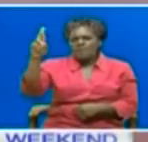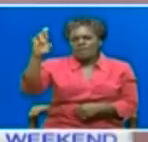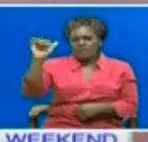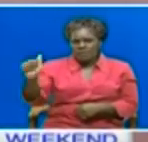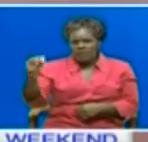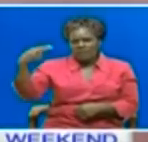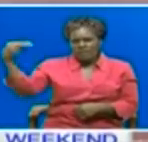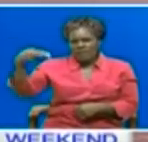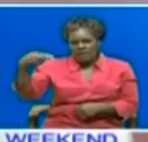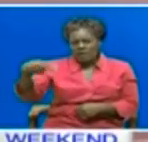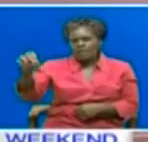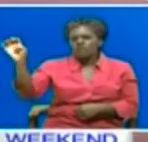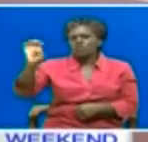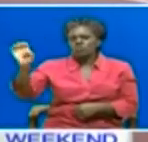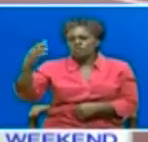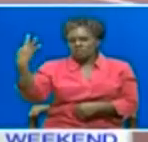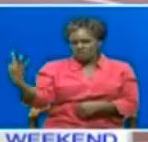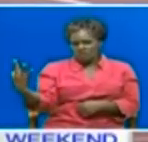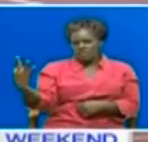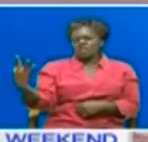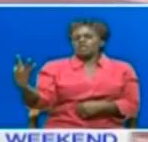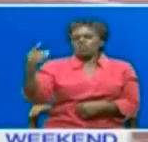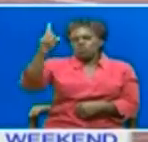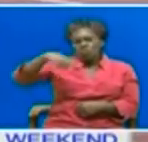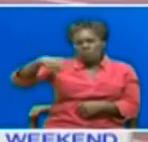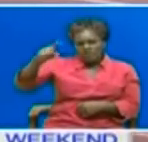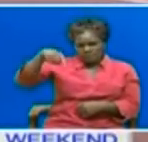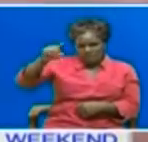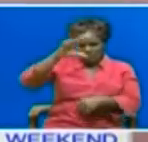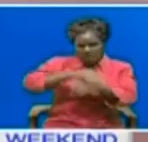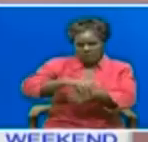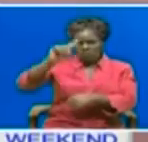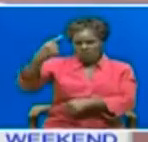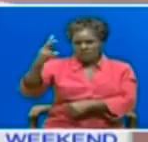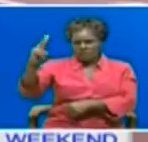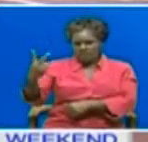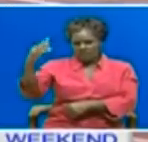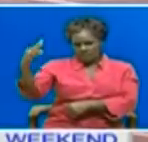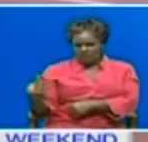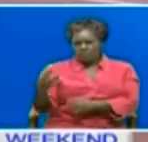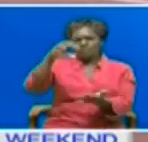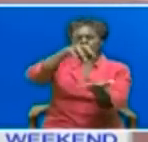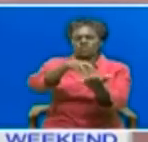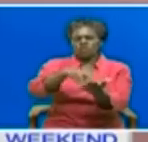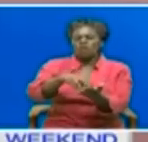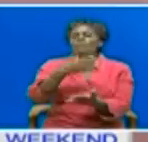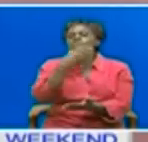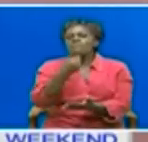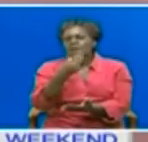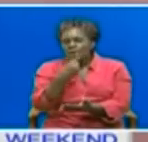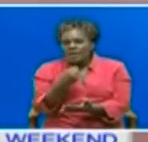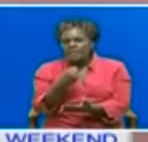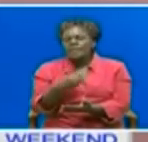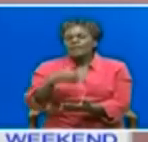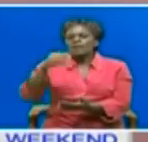Helen Siombua, and Eunice Kadogo proved their worth as they won the first three heats respectively. In the men's category,